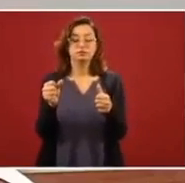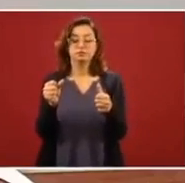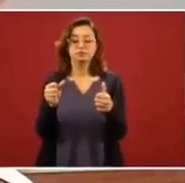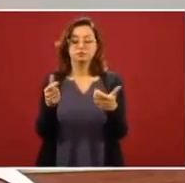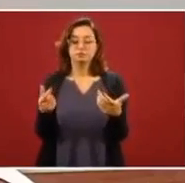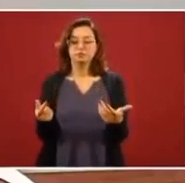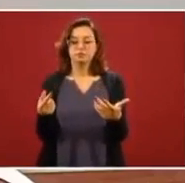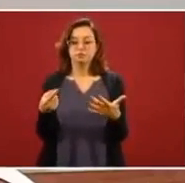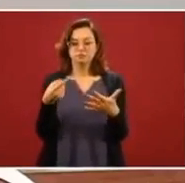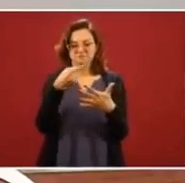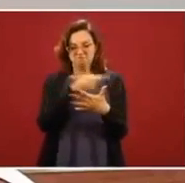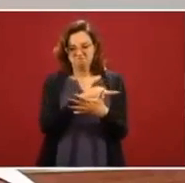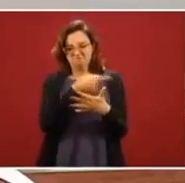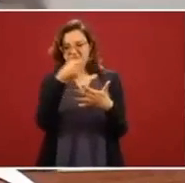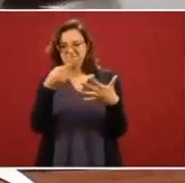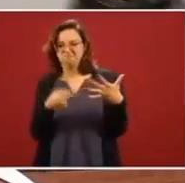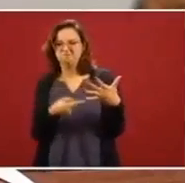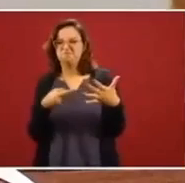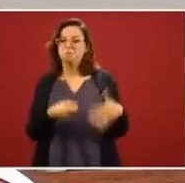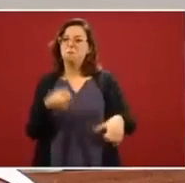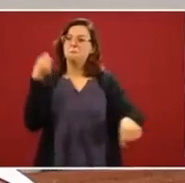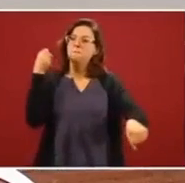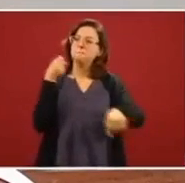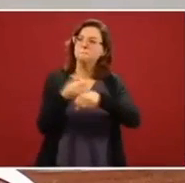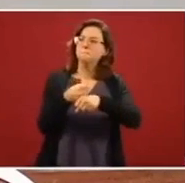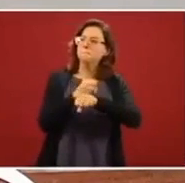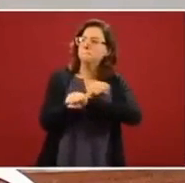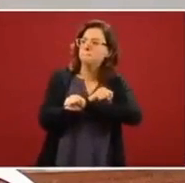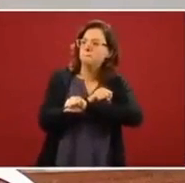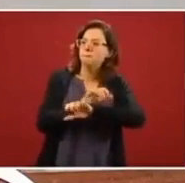Sí, mi hermano ocupaba mis llaves. efecto